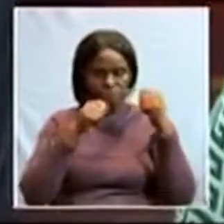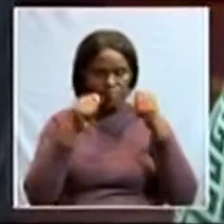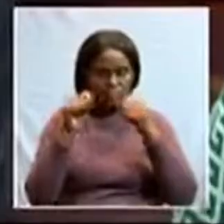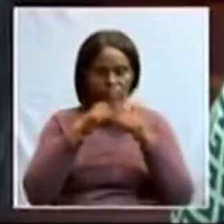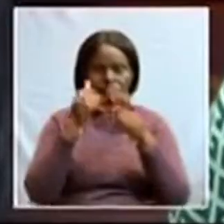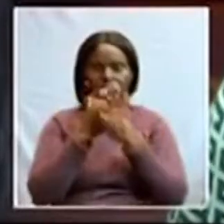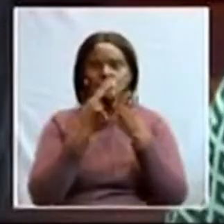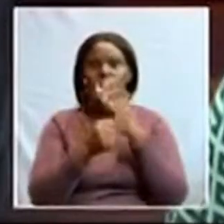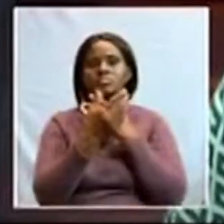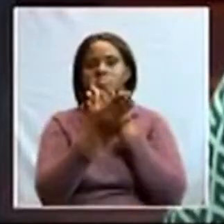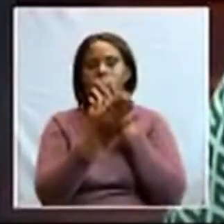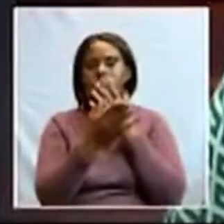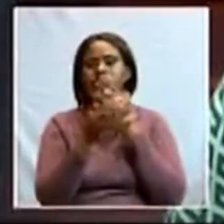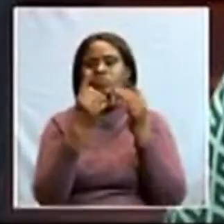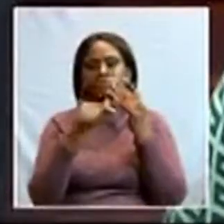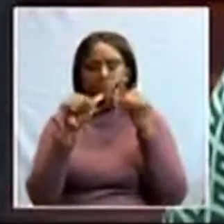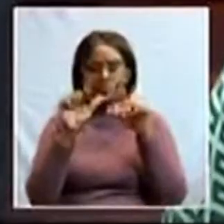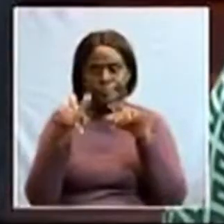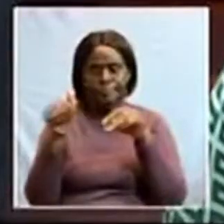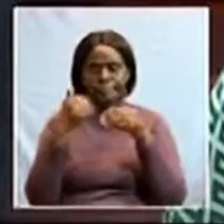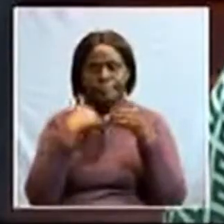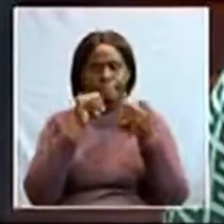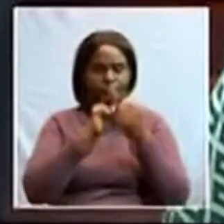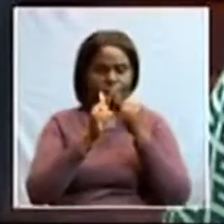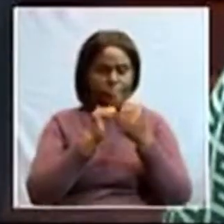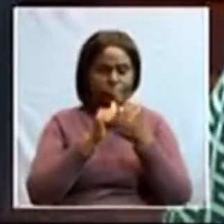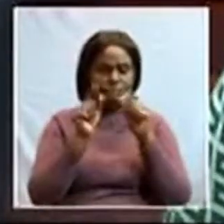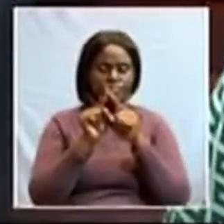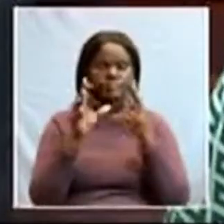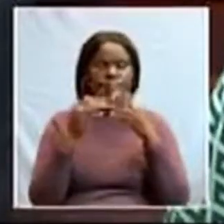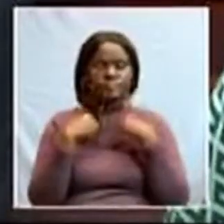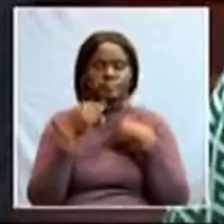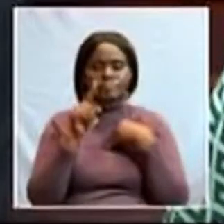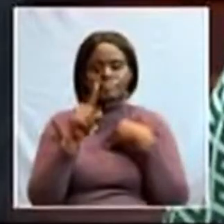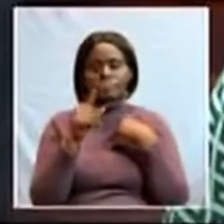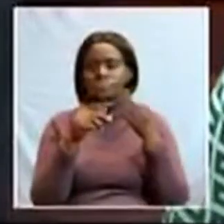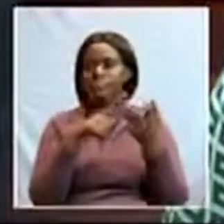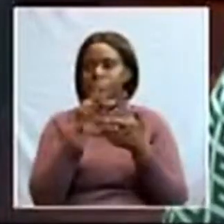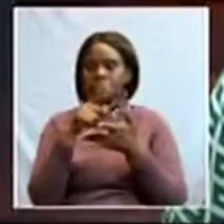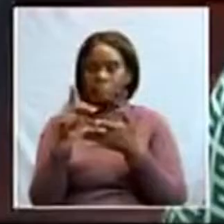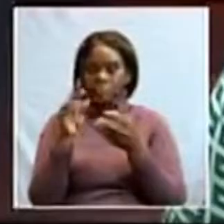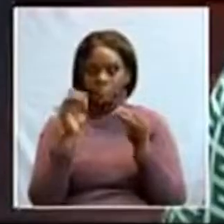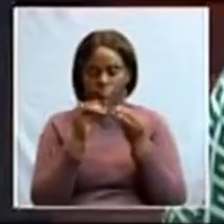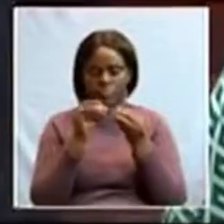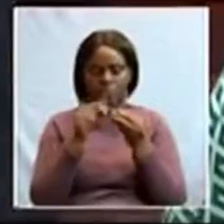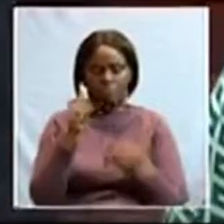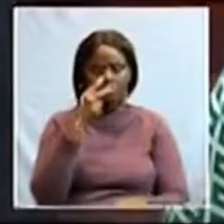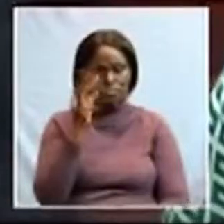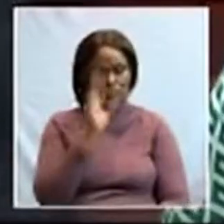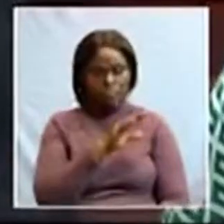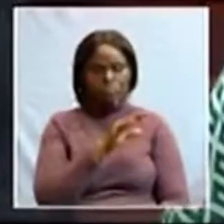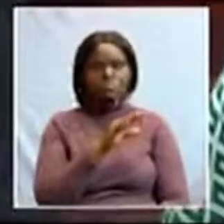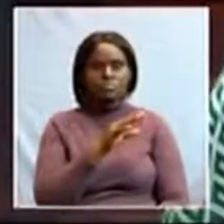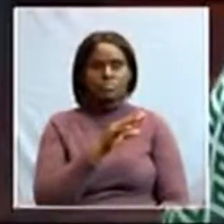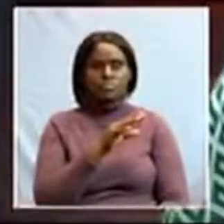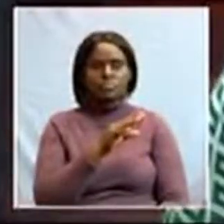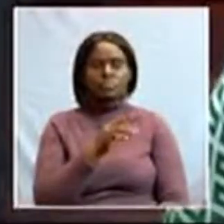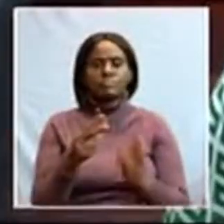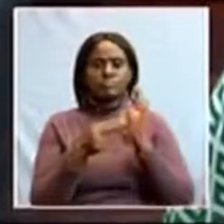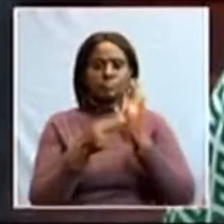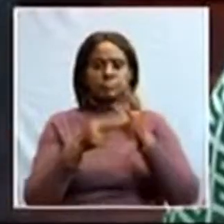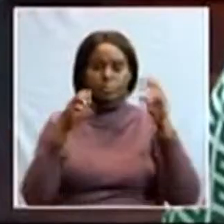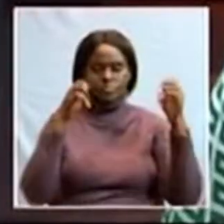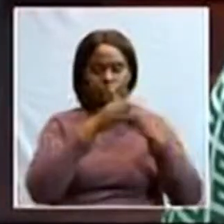there. I think what the auditors had queried was the acknowledgement of the receipt of the payments. We did avail the